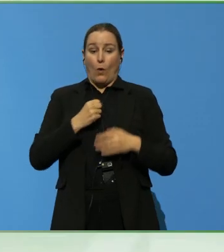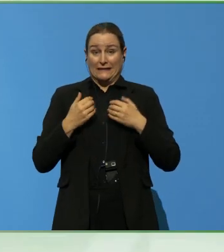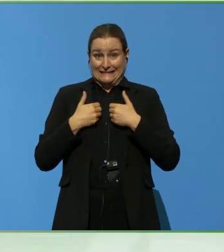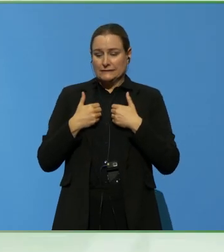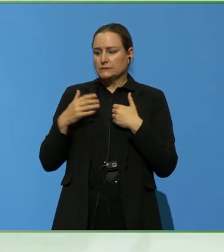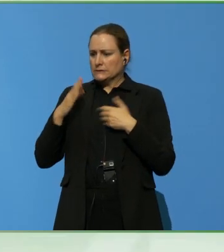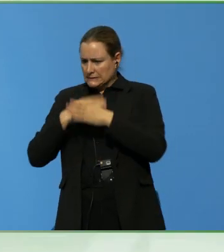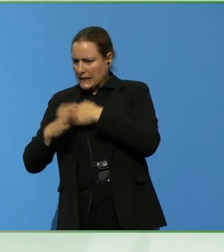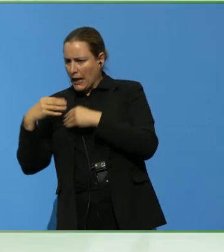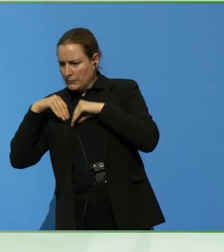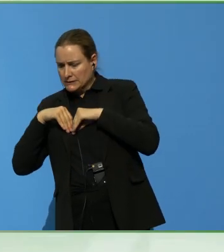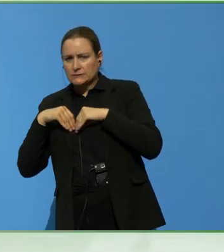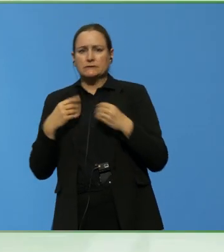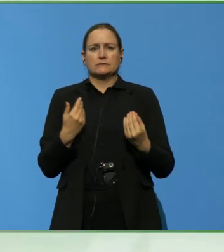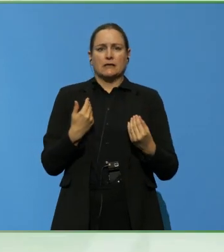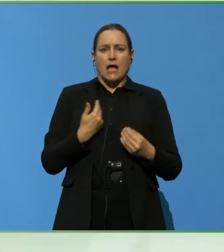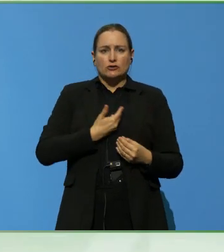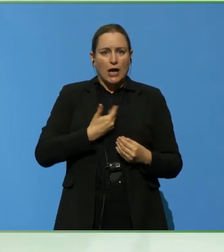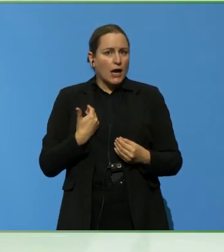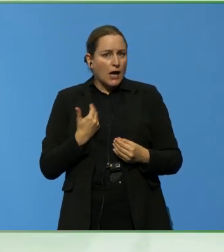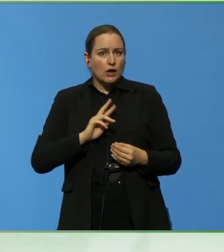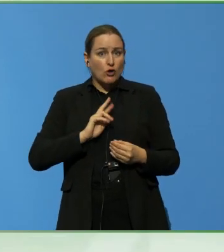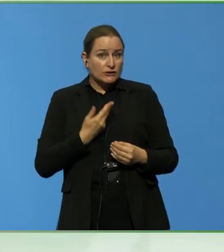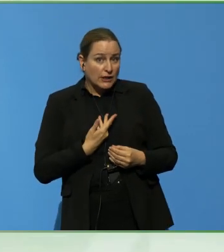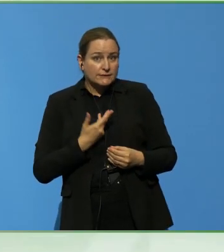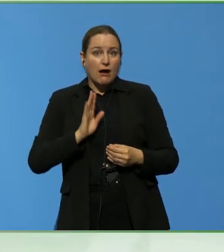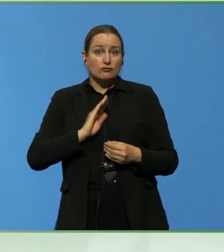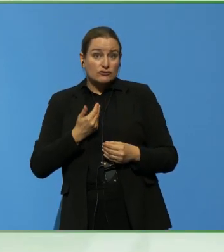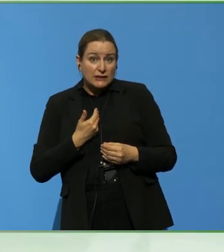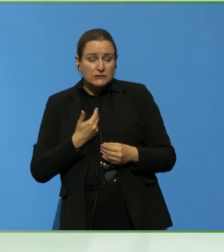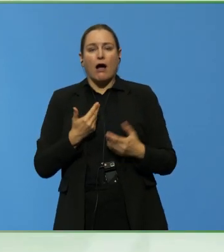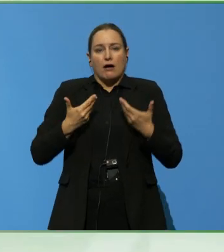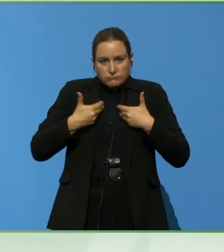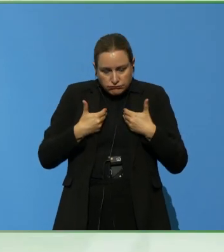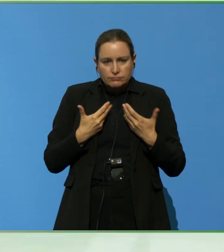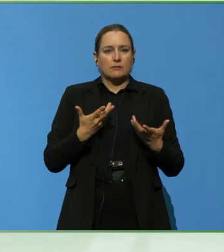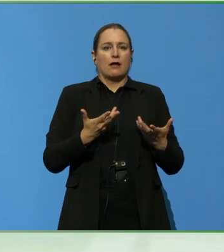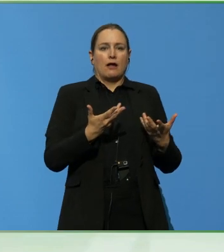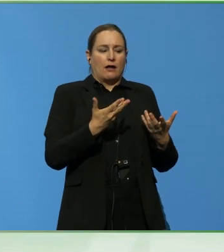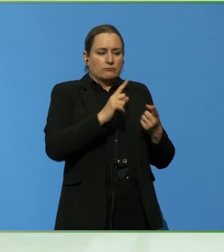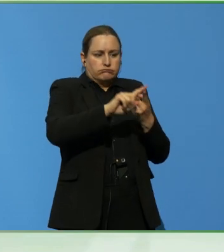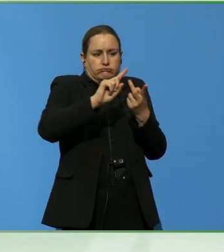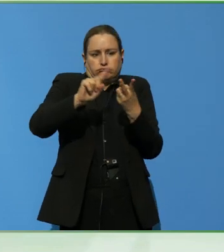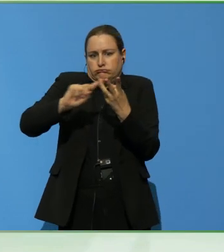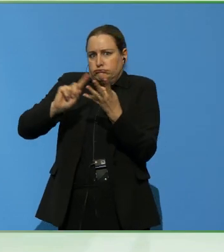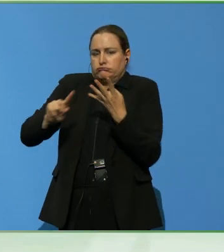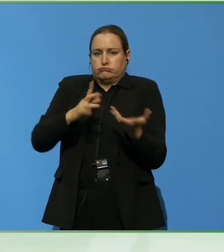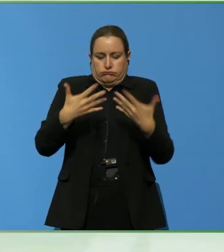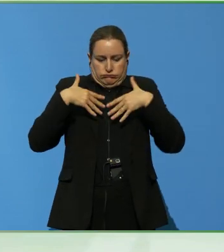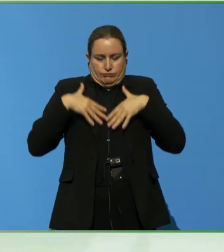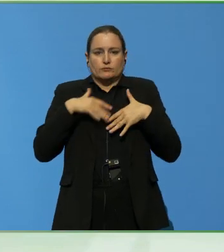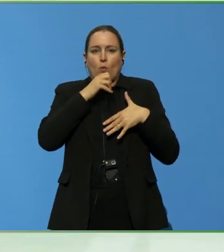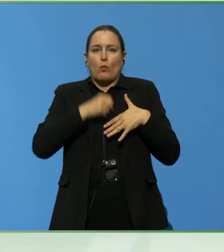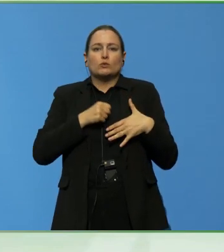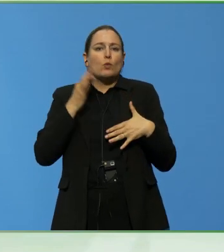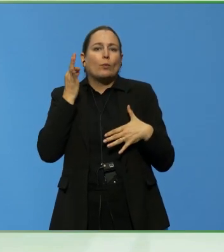also transgender women with disabilities also included in that. So it was really challenging